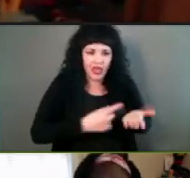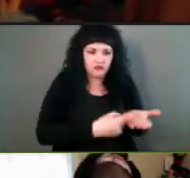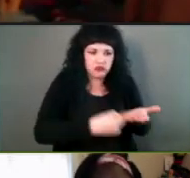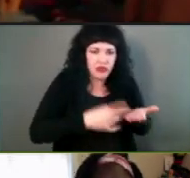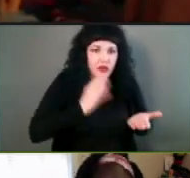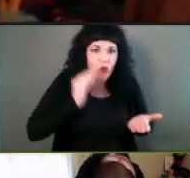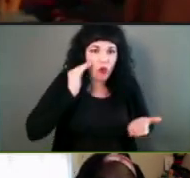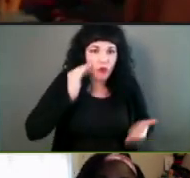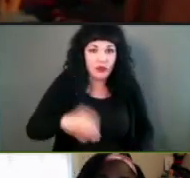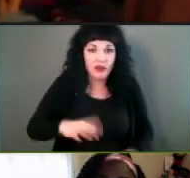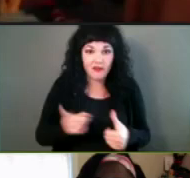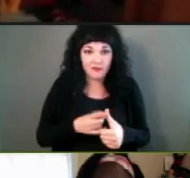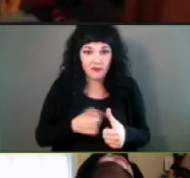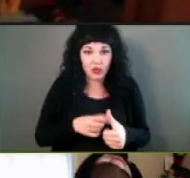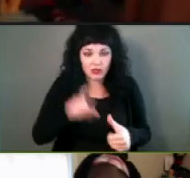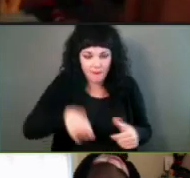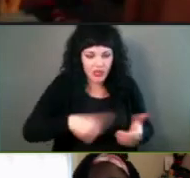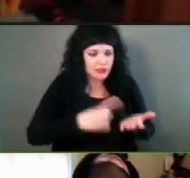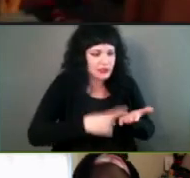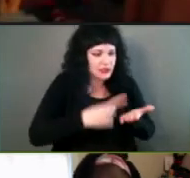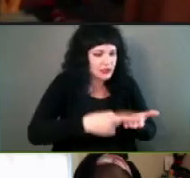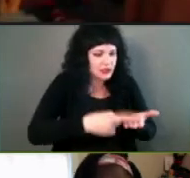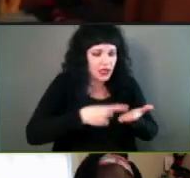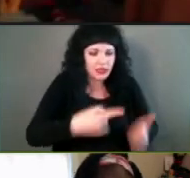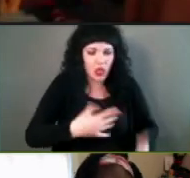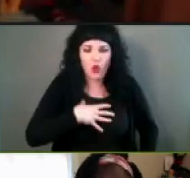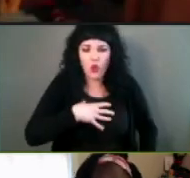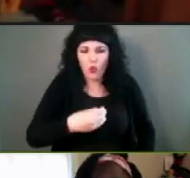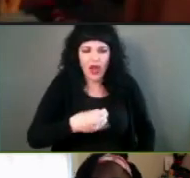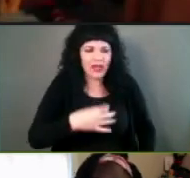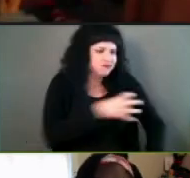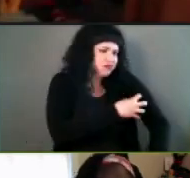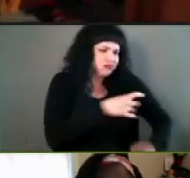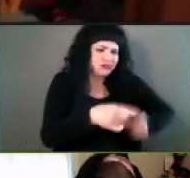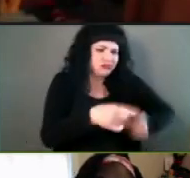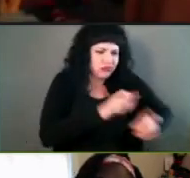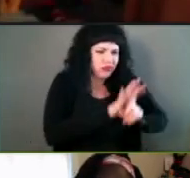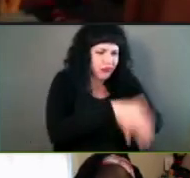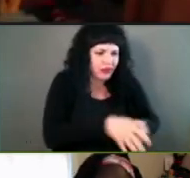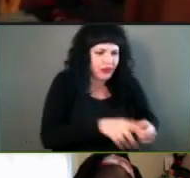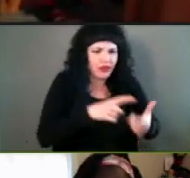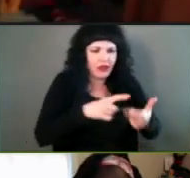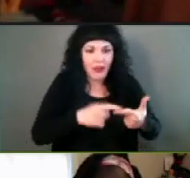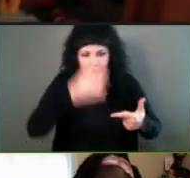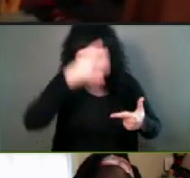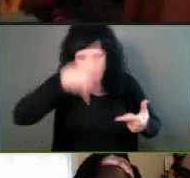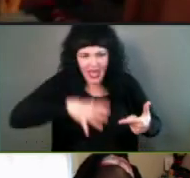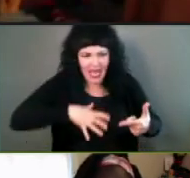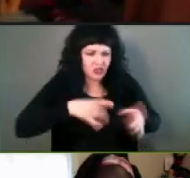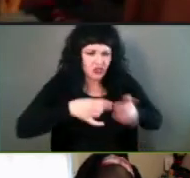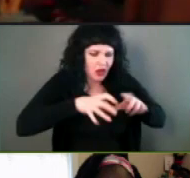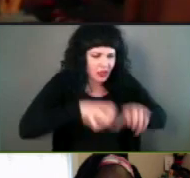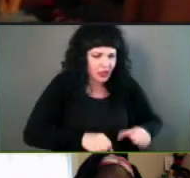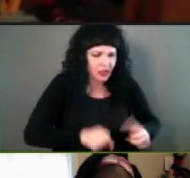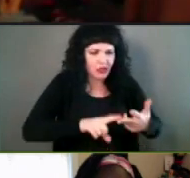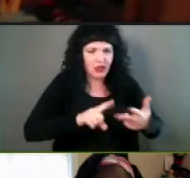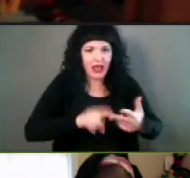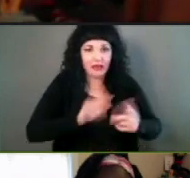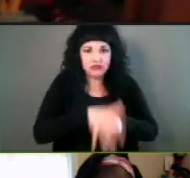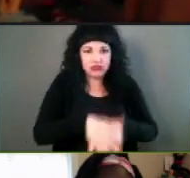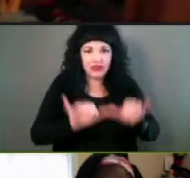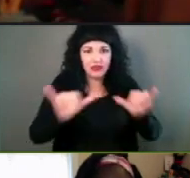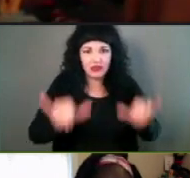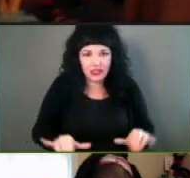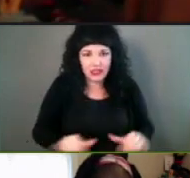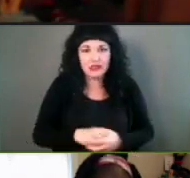about white supremacy, patriarchy, and capitalism, and why we must work to dismantle these systems. Children